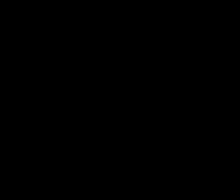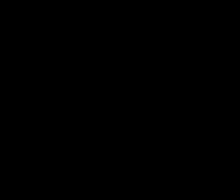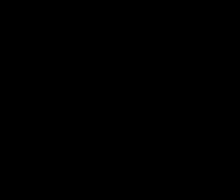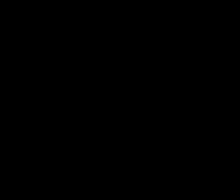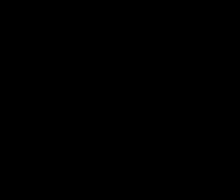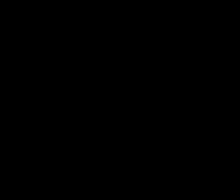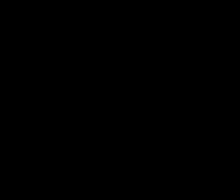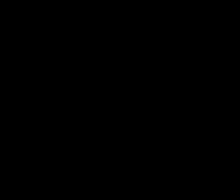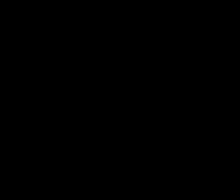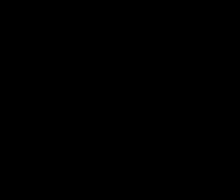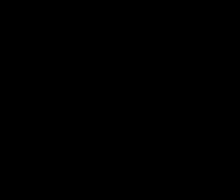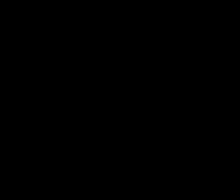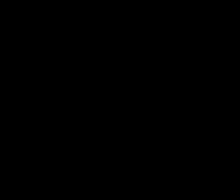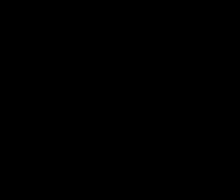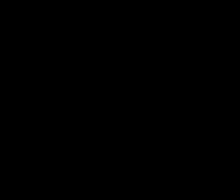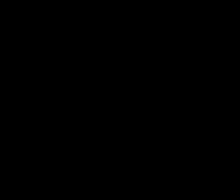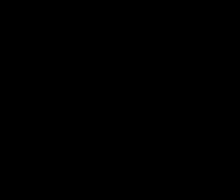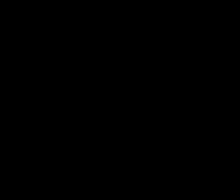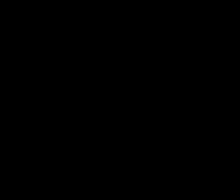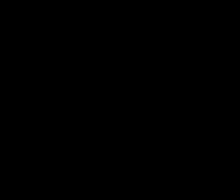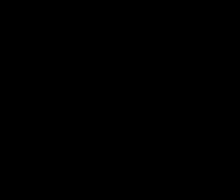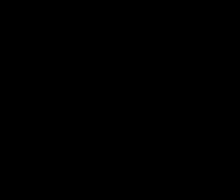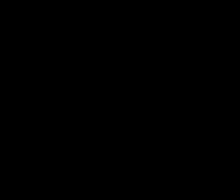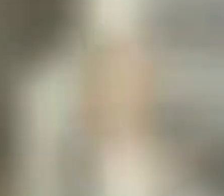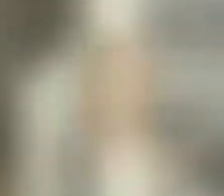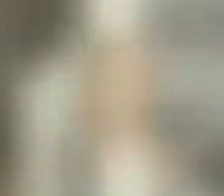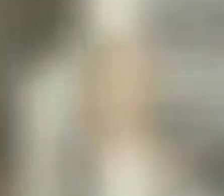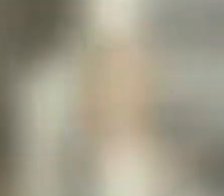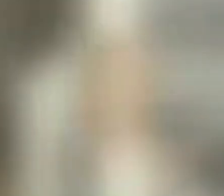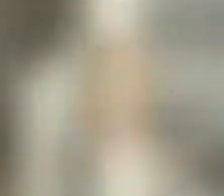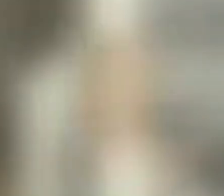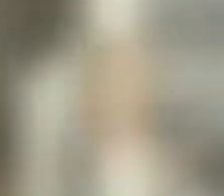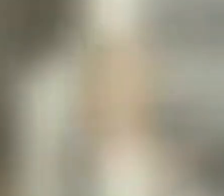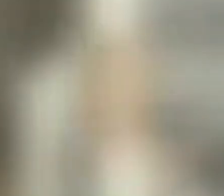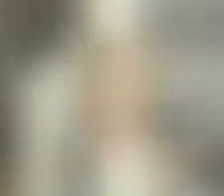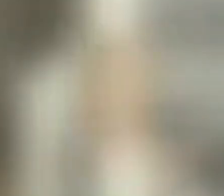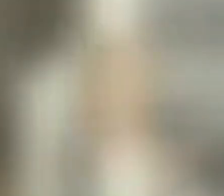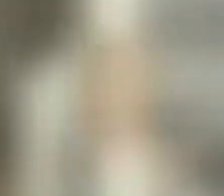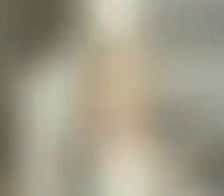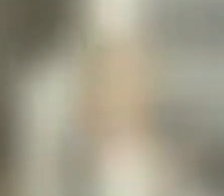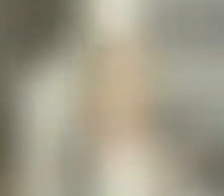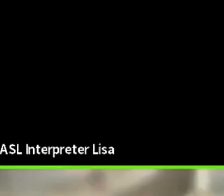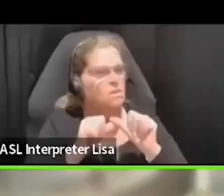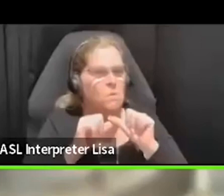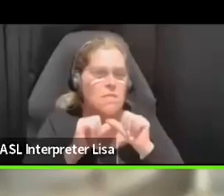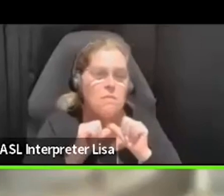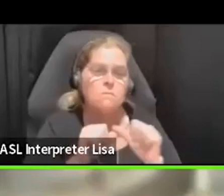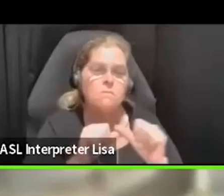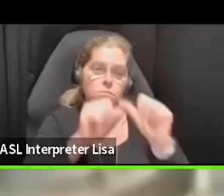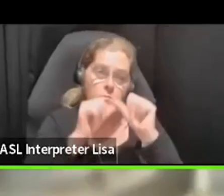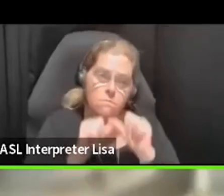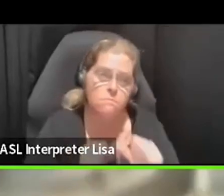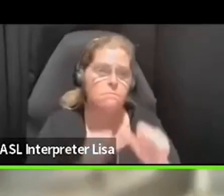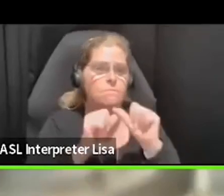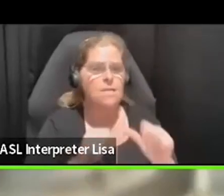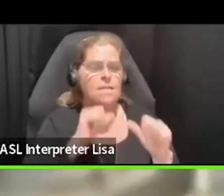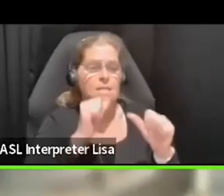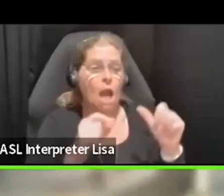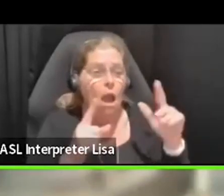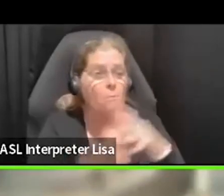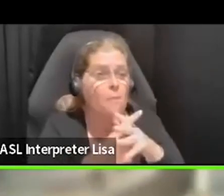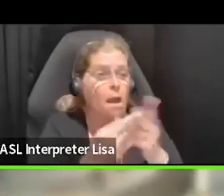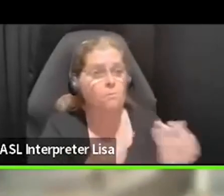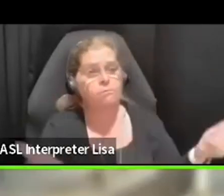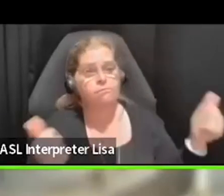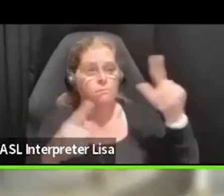firm believer in STI. So I think if this is the route we're going, if we want consistency, it needs to keep going every year. You can't